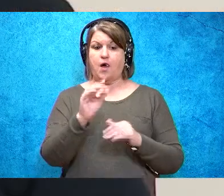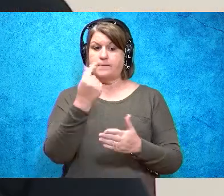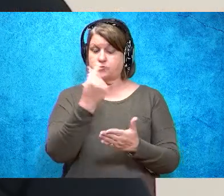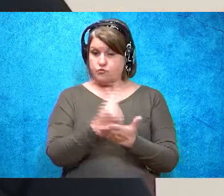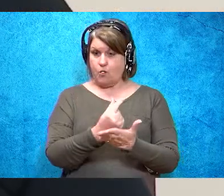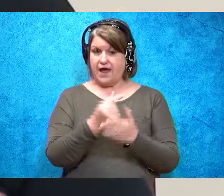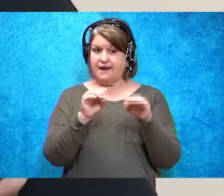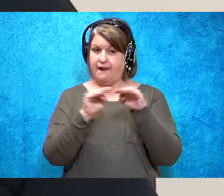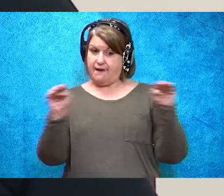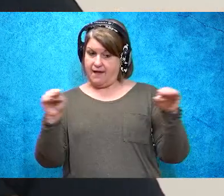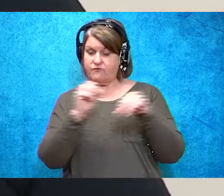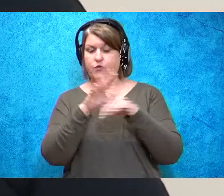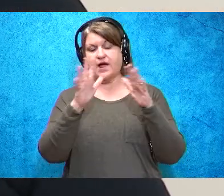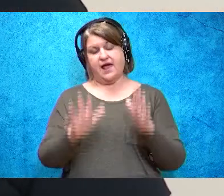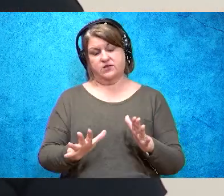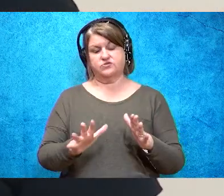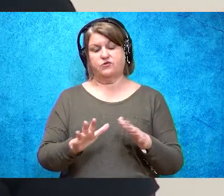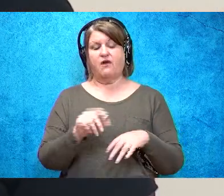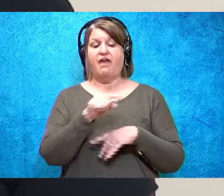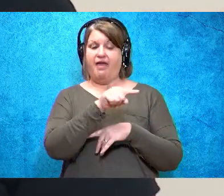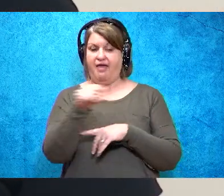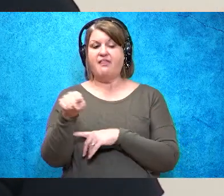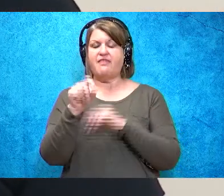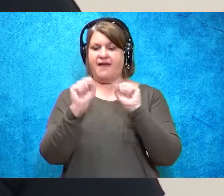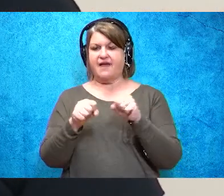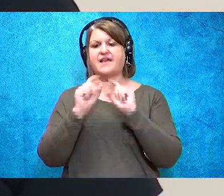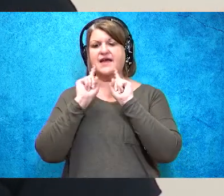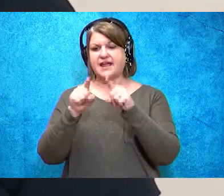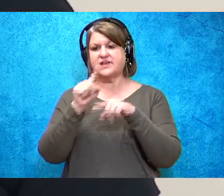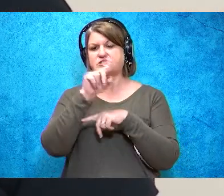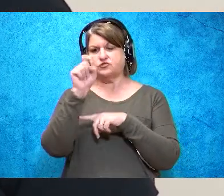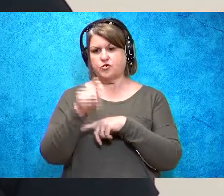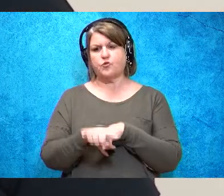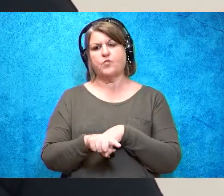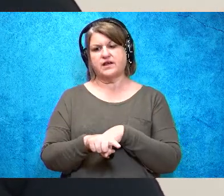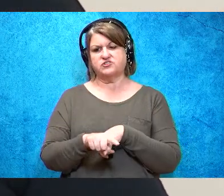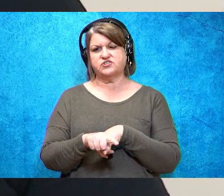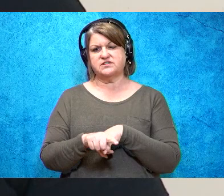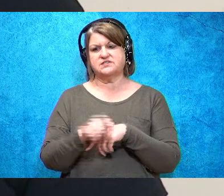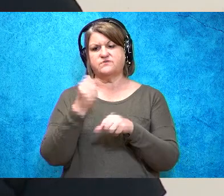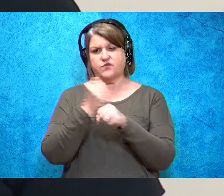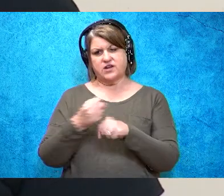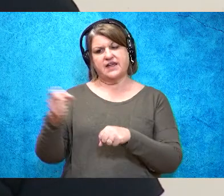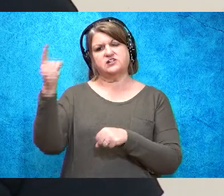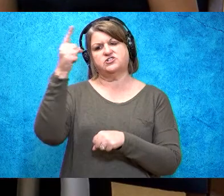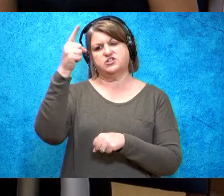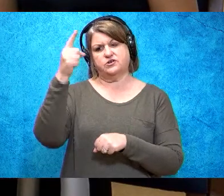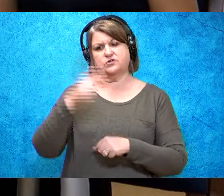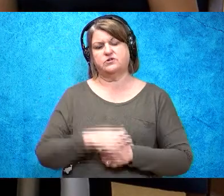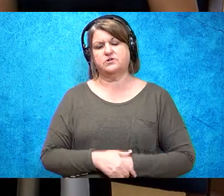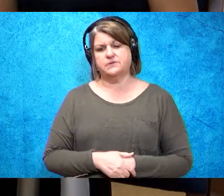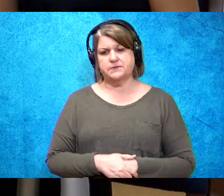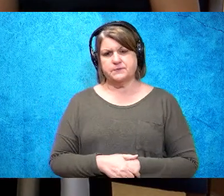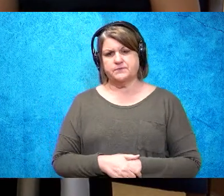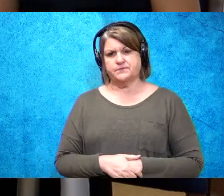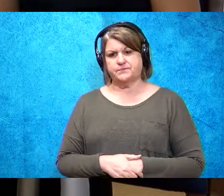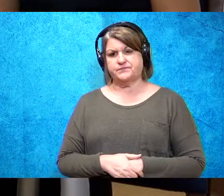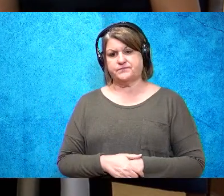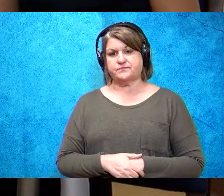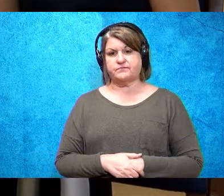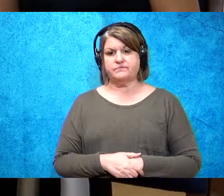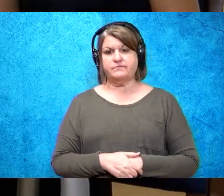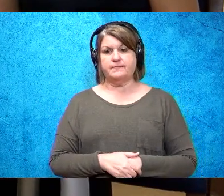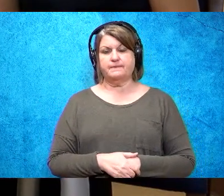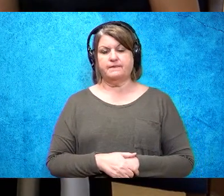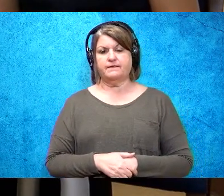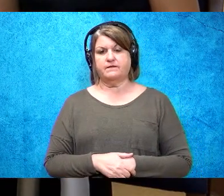have regarding the selection of courses for the upcoming school year. Okay. So the last thing that I wanted